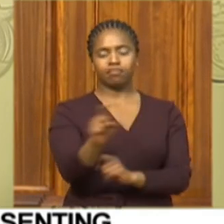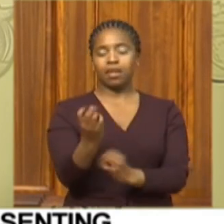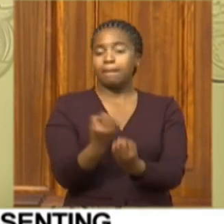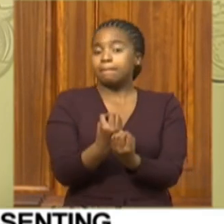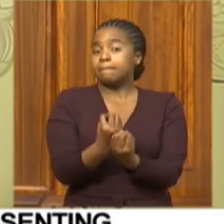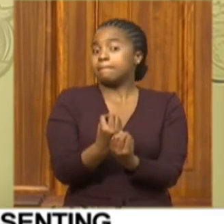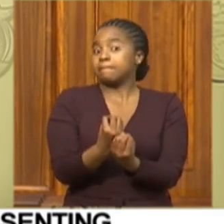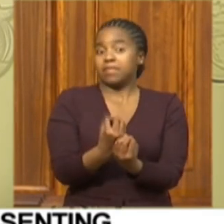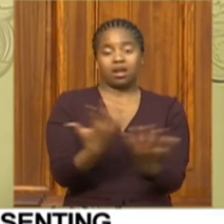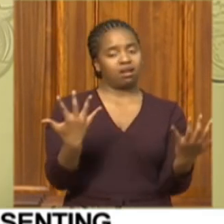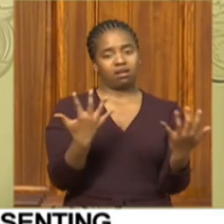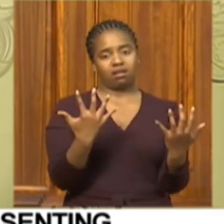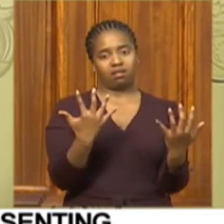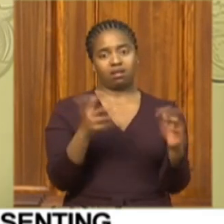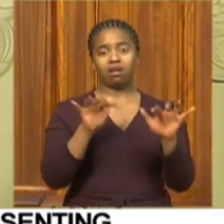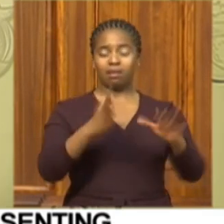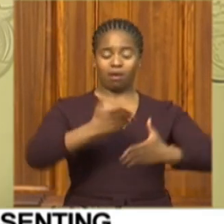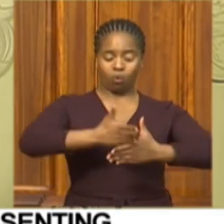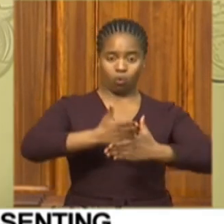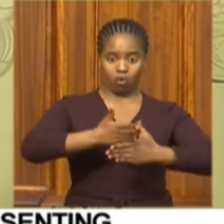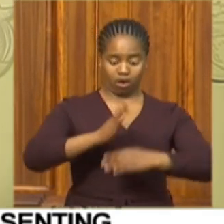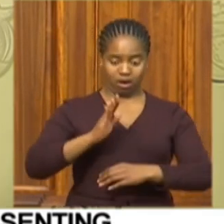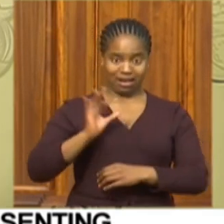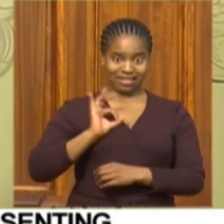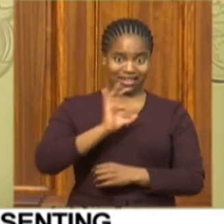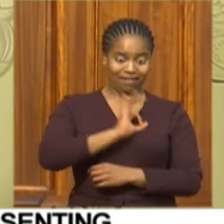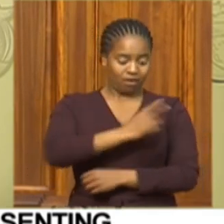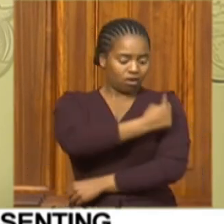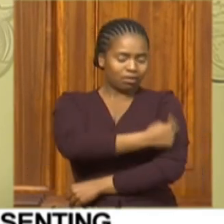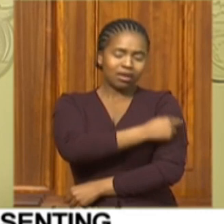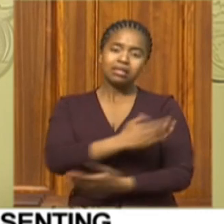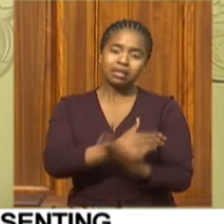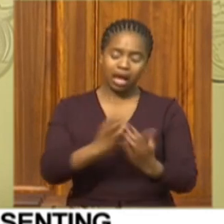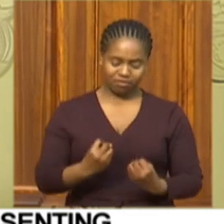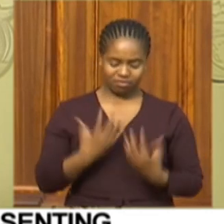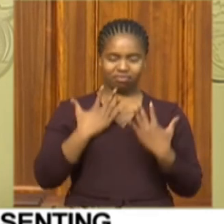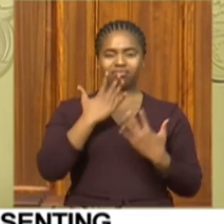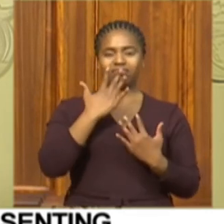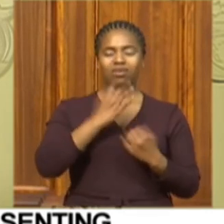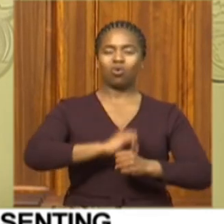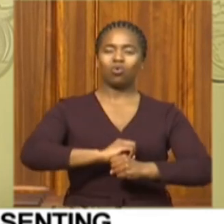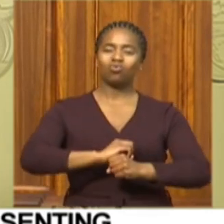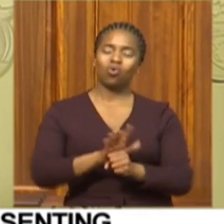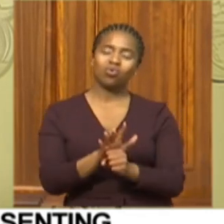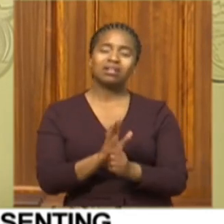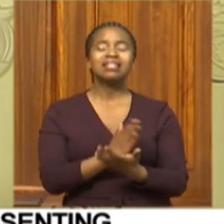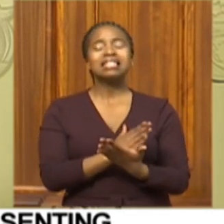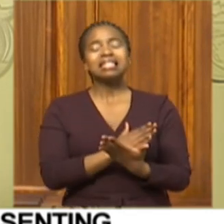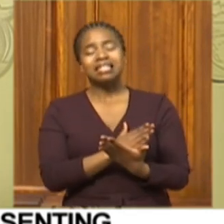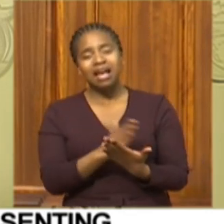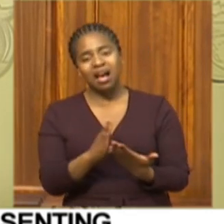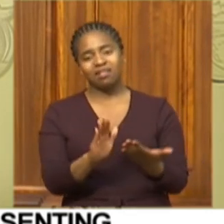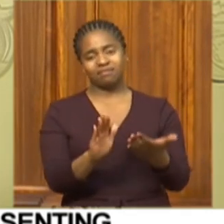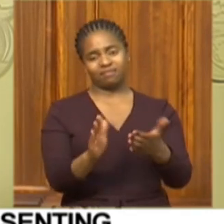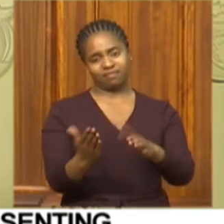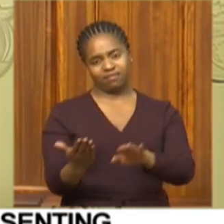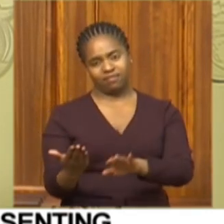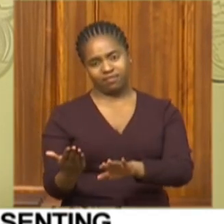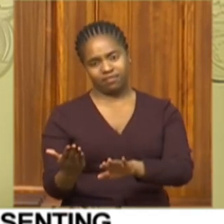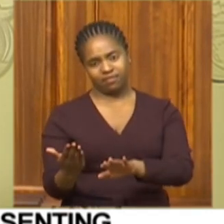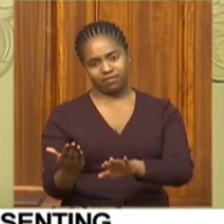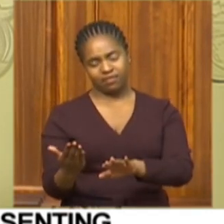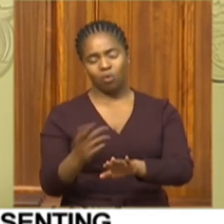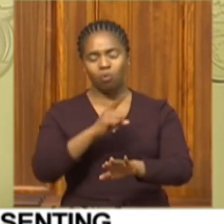whom have been infected in the line of duty, and some who have lost their lives